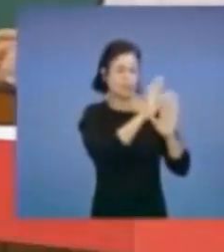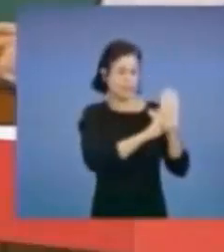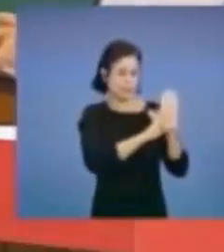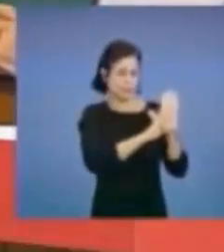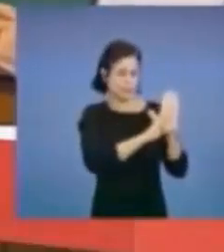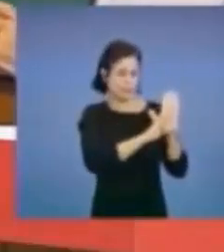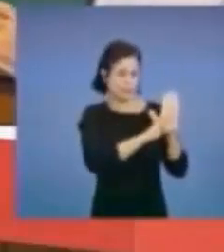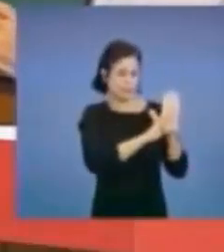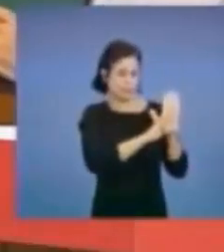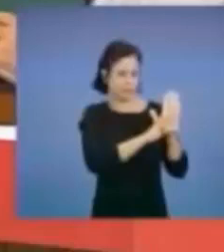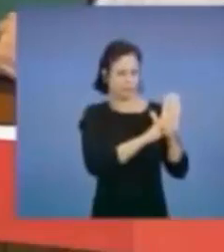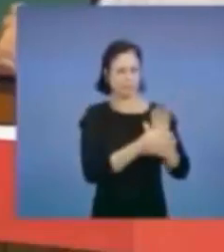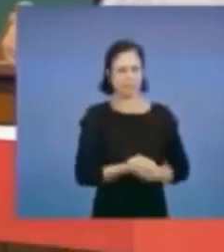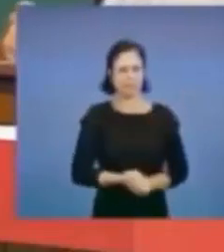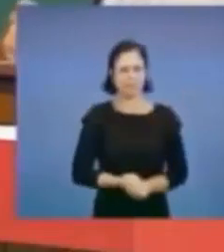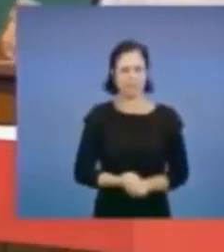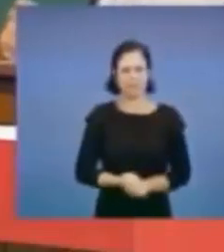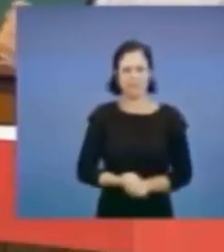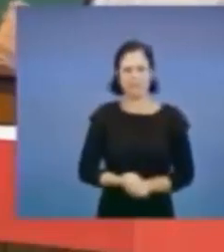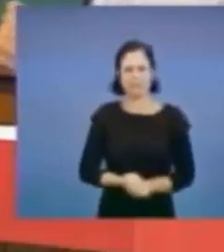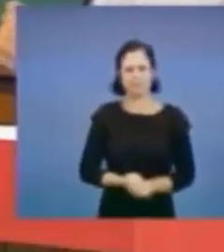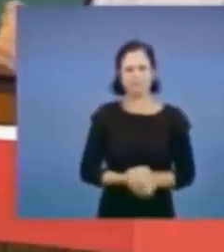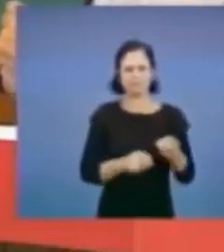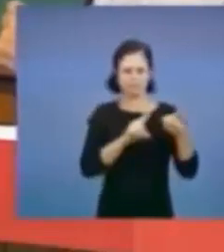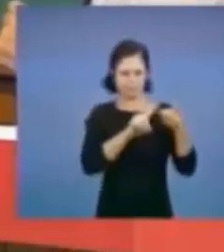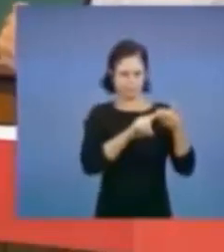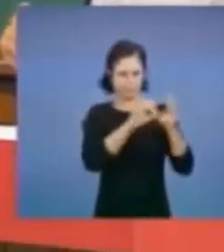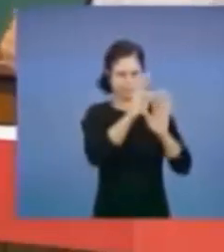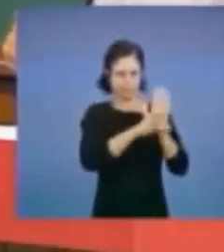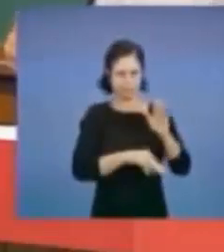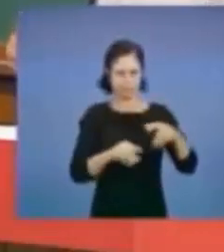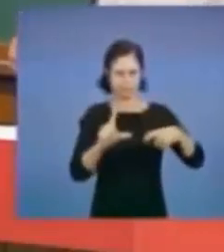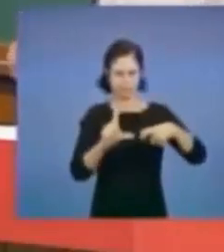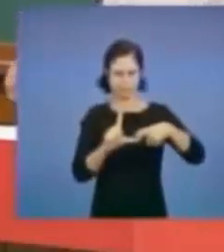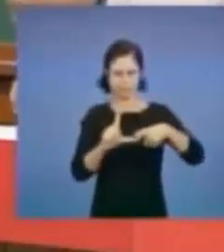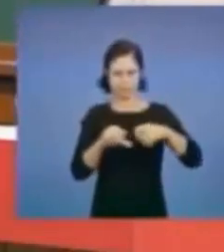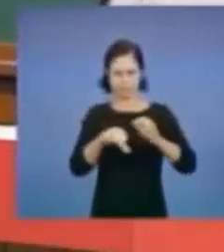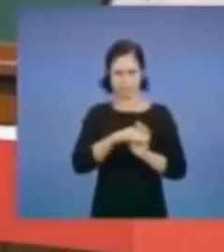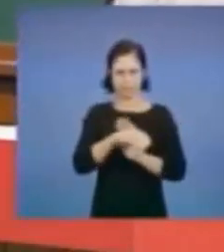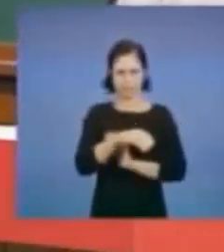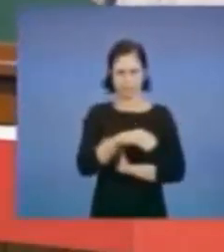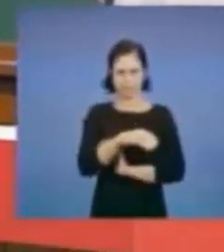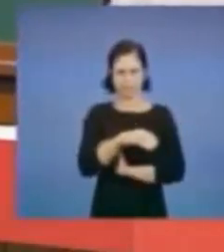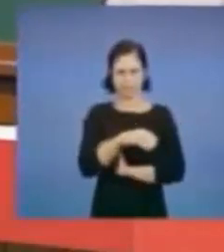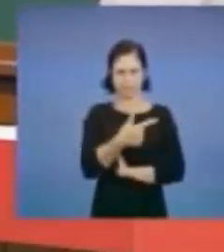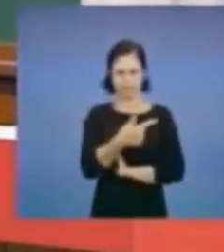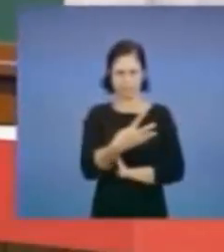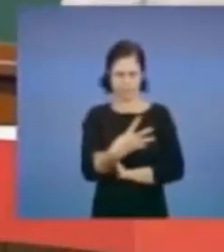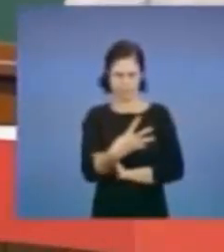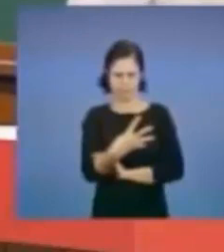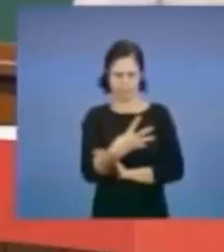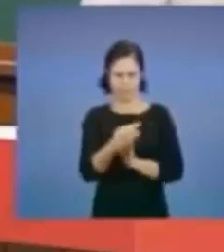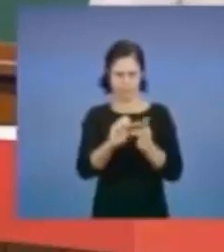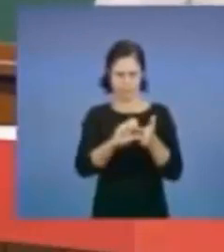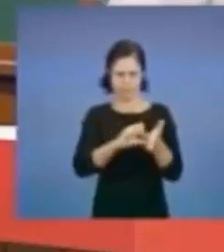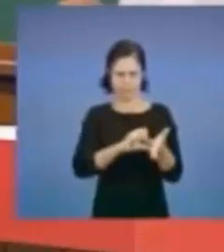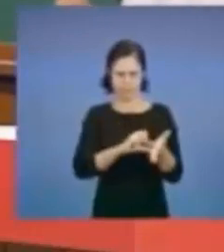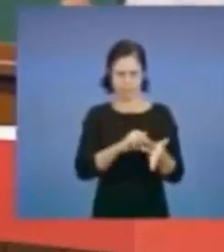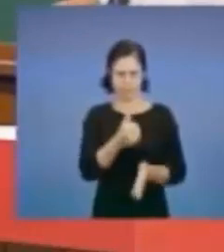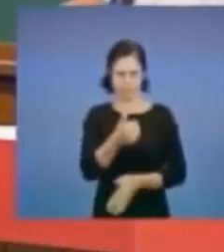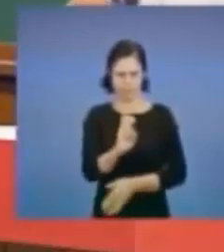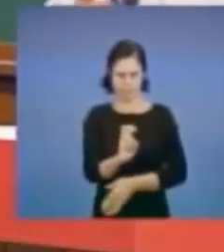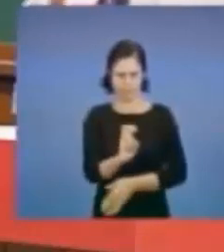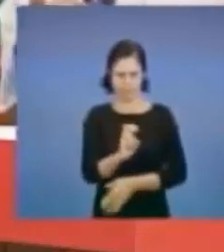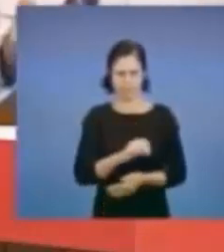second text. Now we have here the second text in Luke and chapter